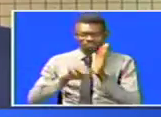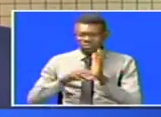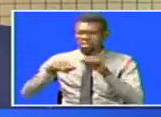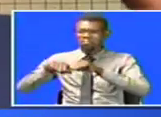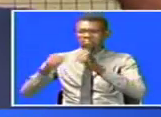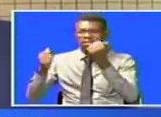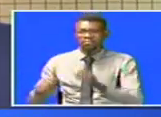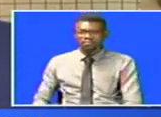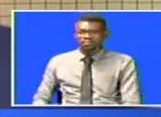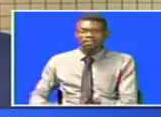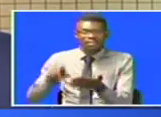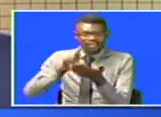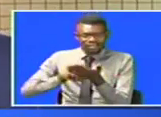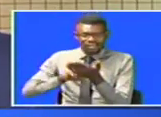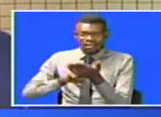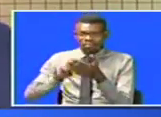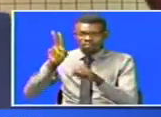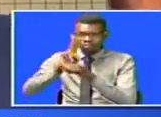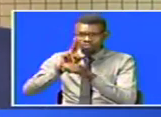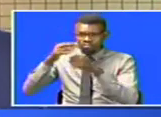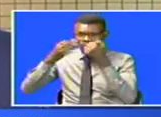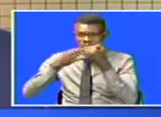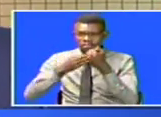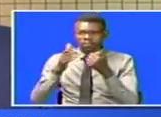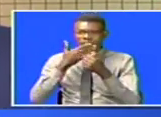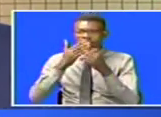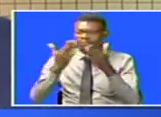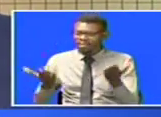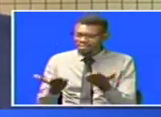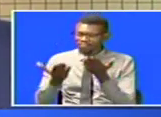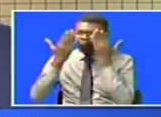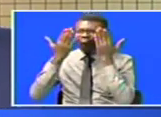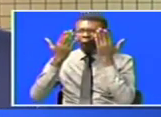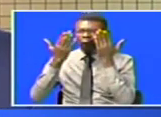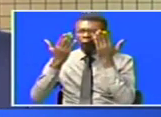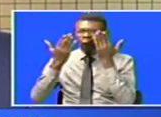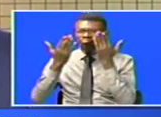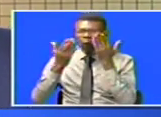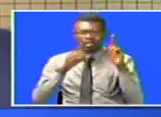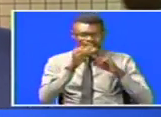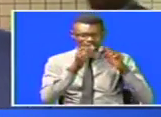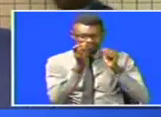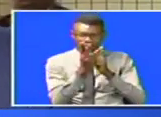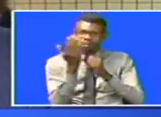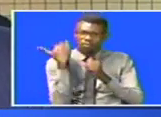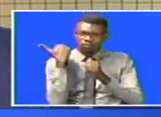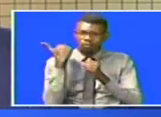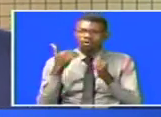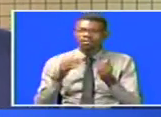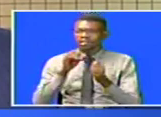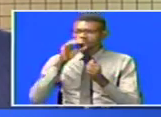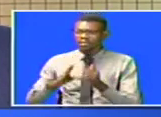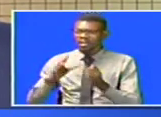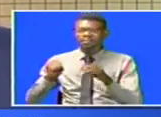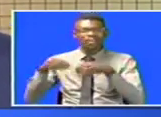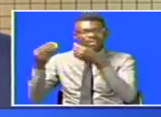The register that should be used in Kibra should be as updated as up to the 14th. When the speaker issued the writs, so that all